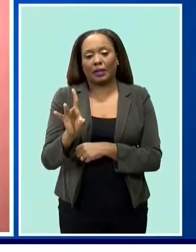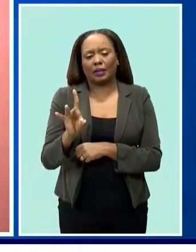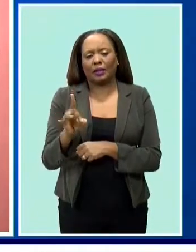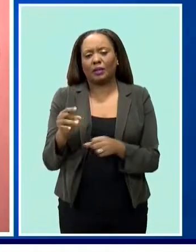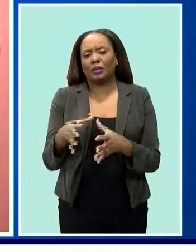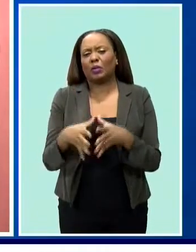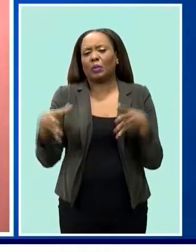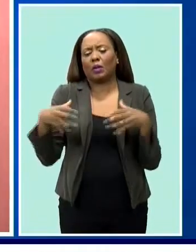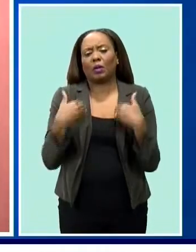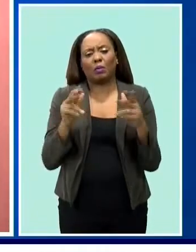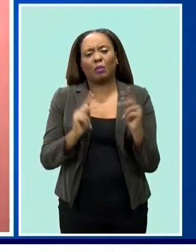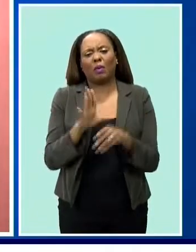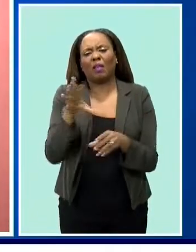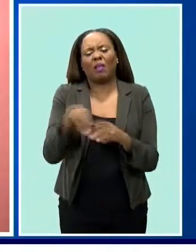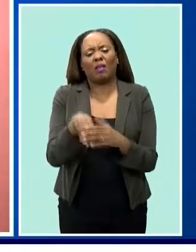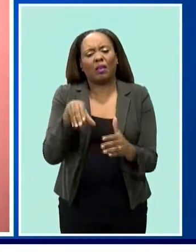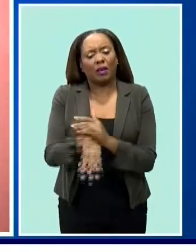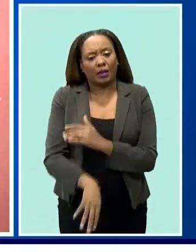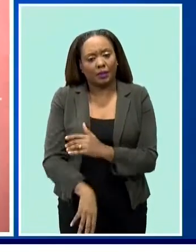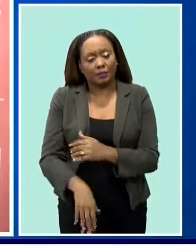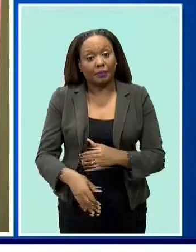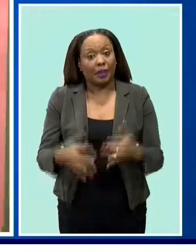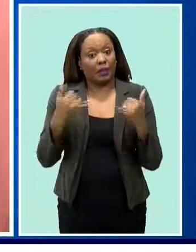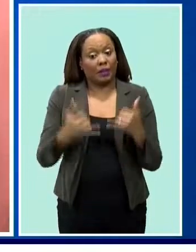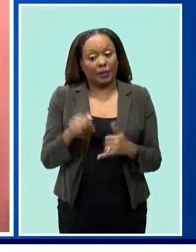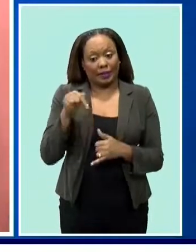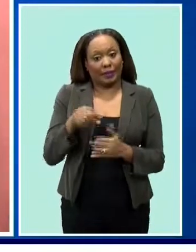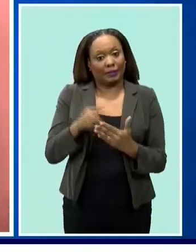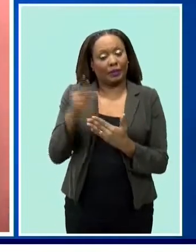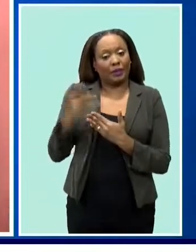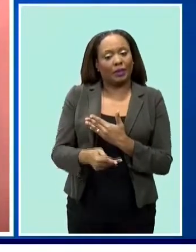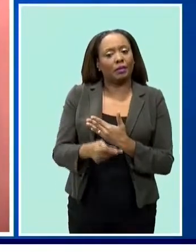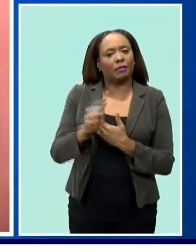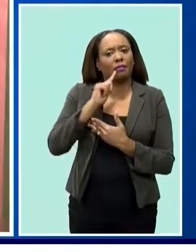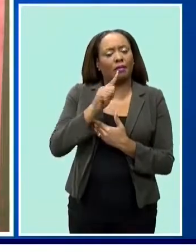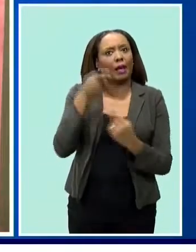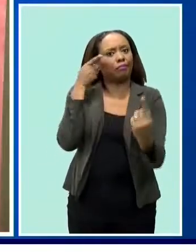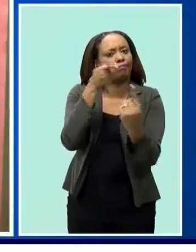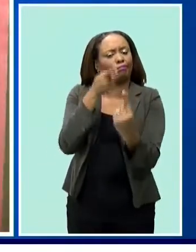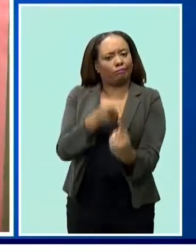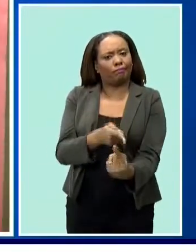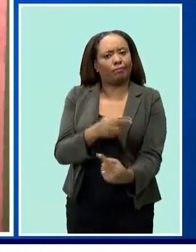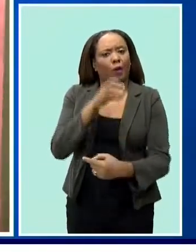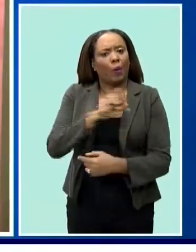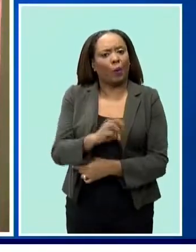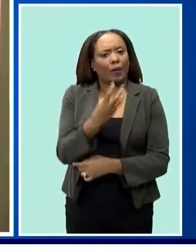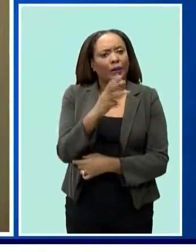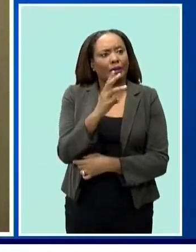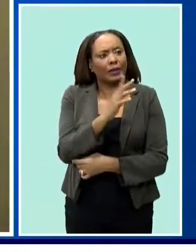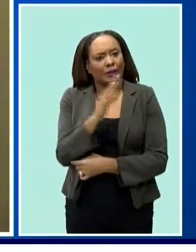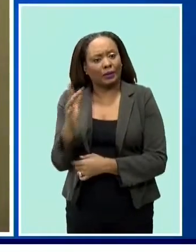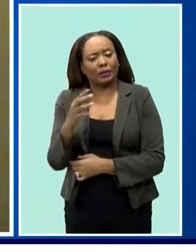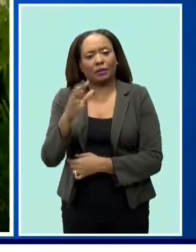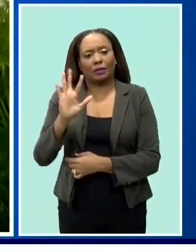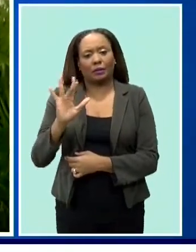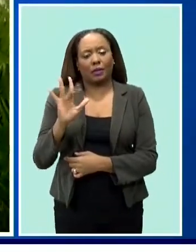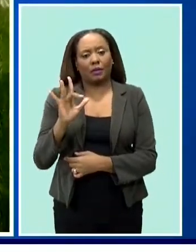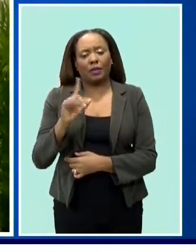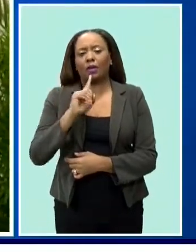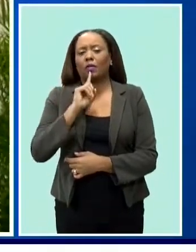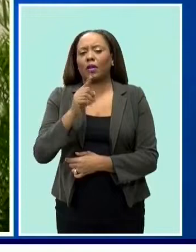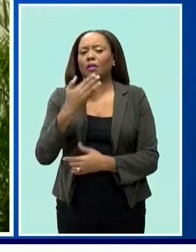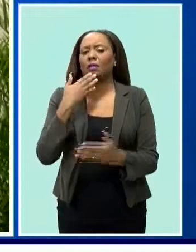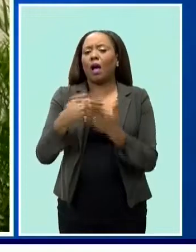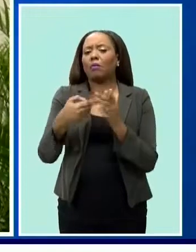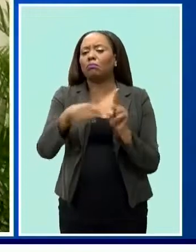He says the Prince's Trust International Team Program, which specifically targets this at-risk age group, is a plus for the